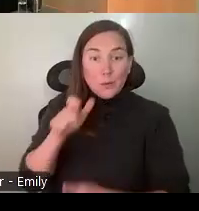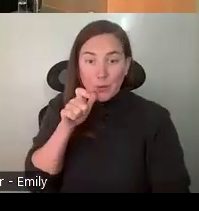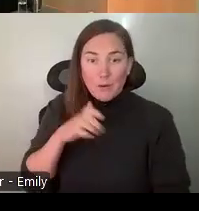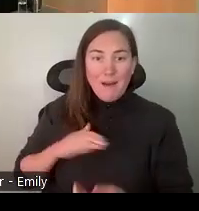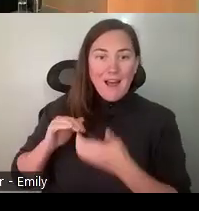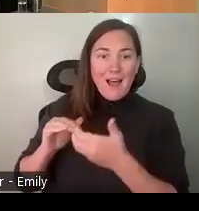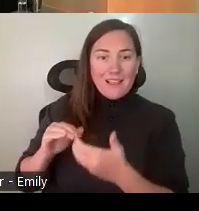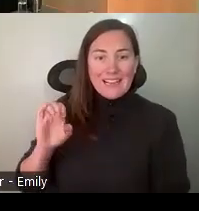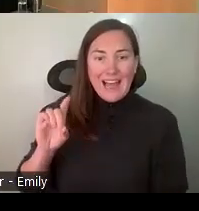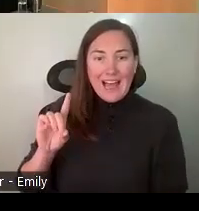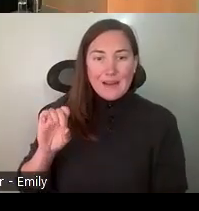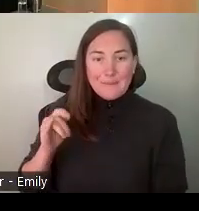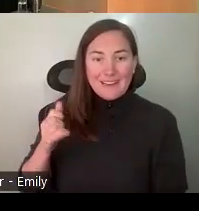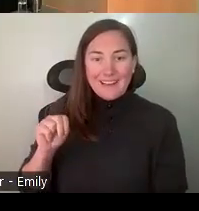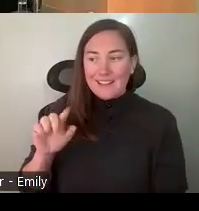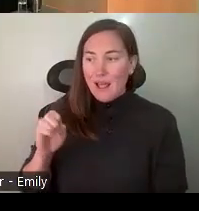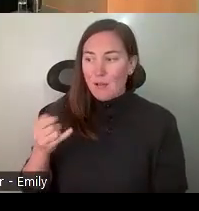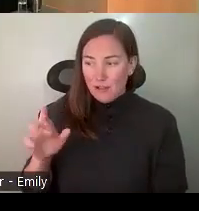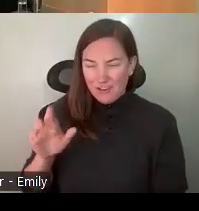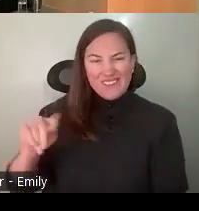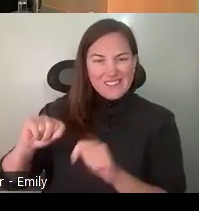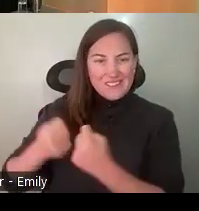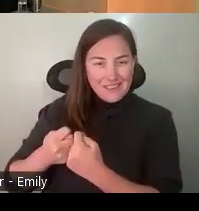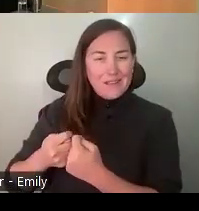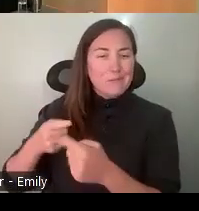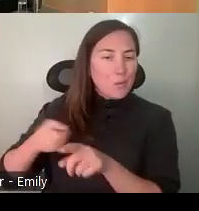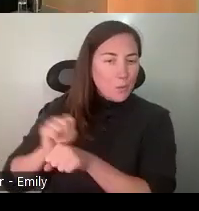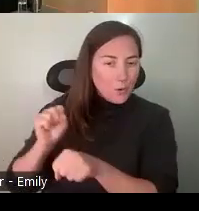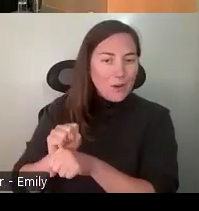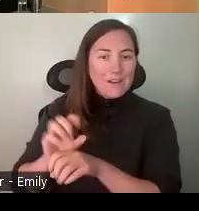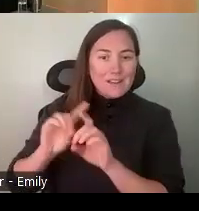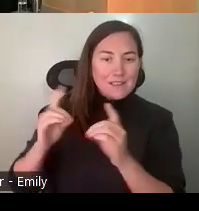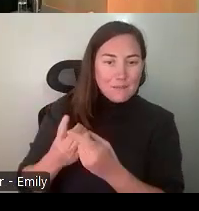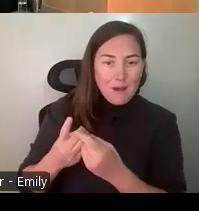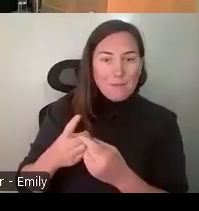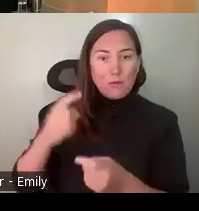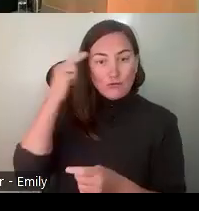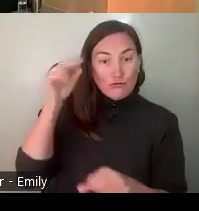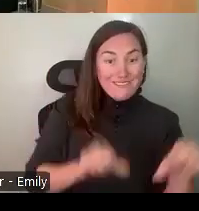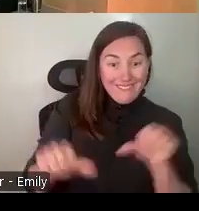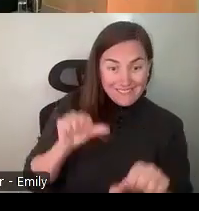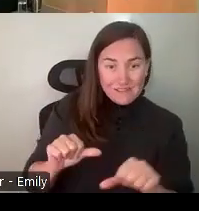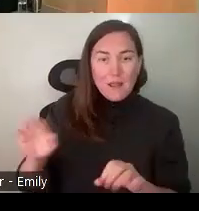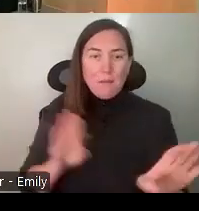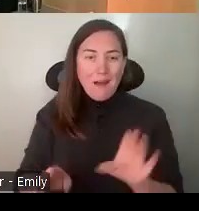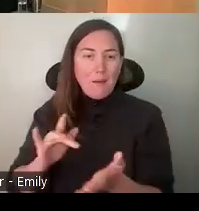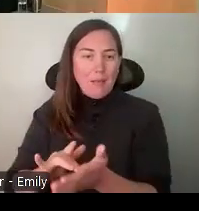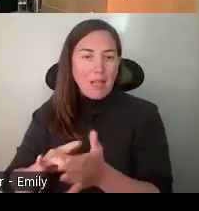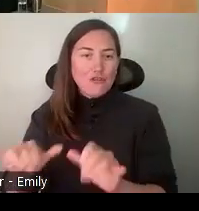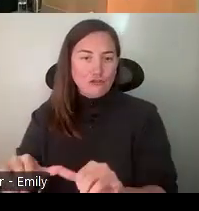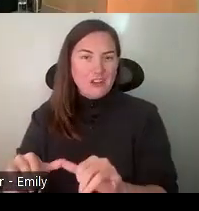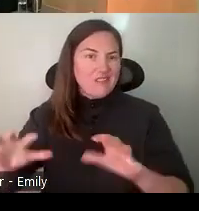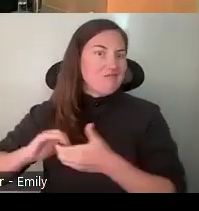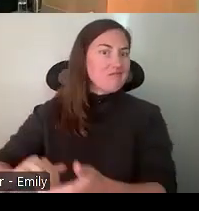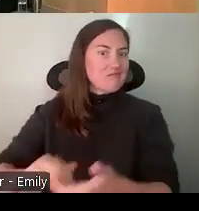and his team in the departments of neuroscience and biomedical engineering. This is a work in progress. We